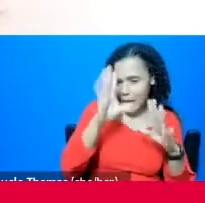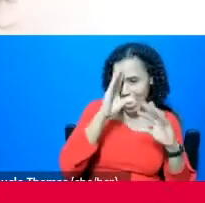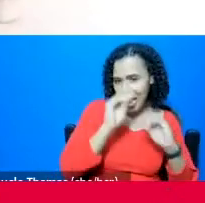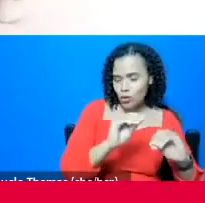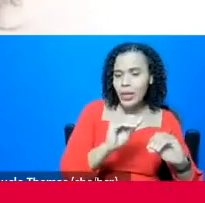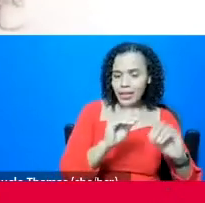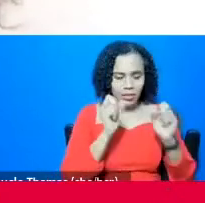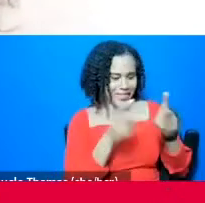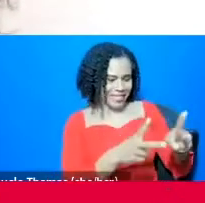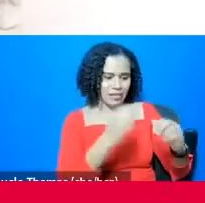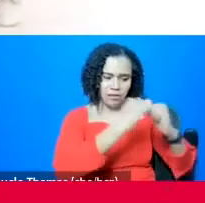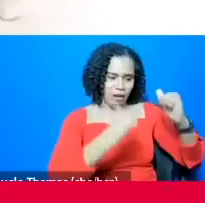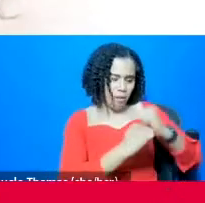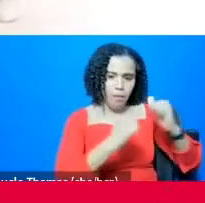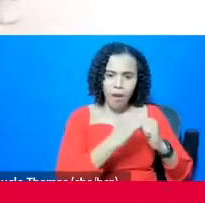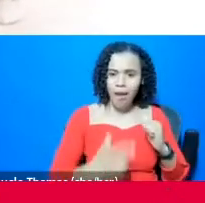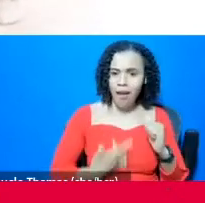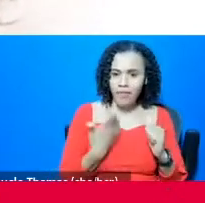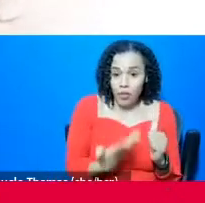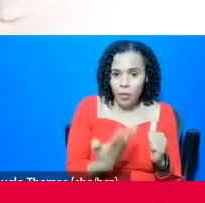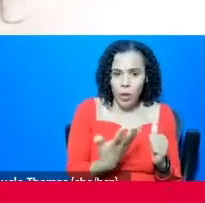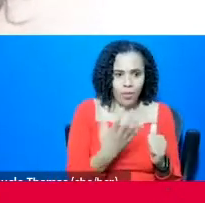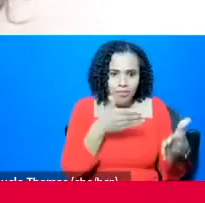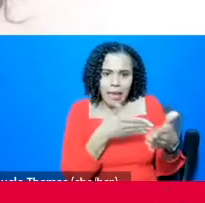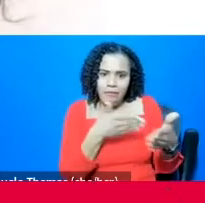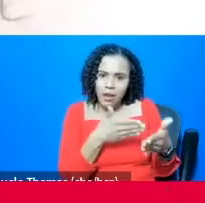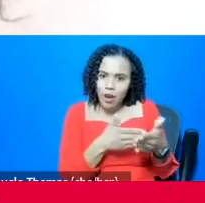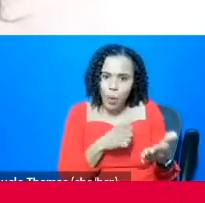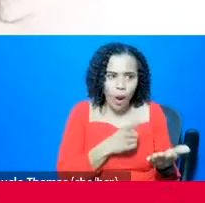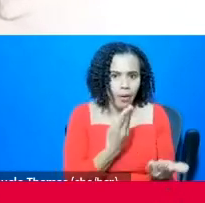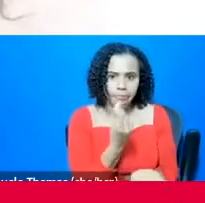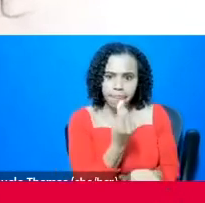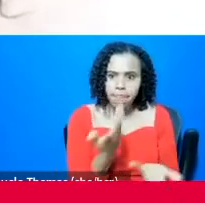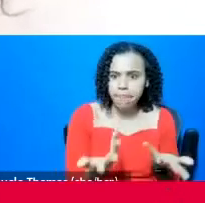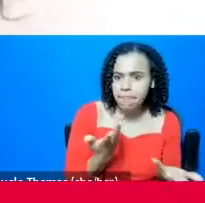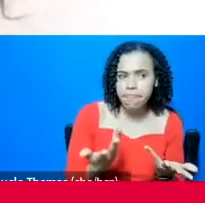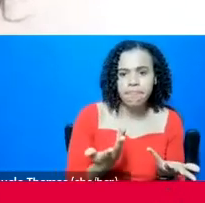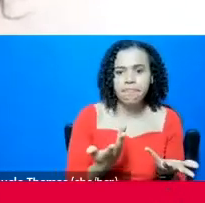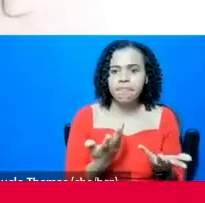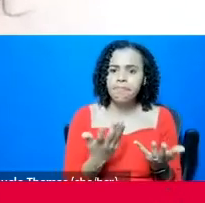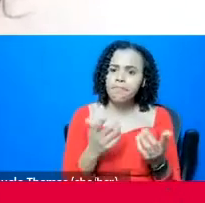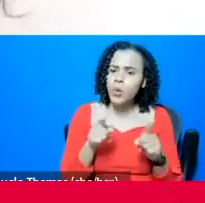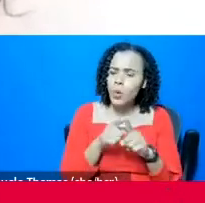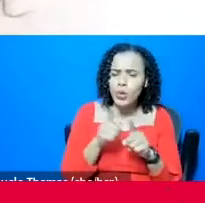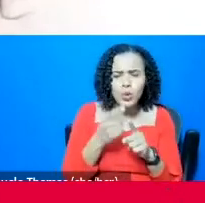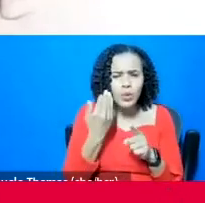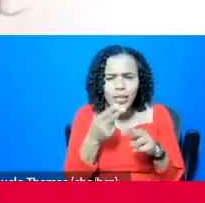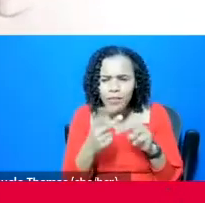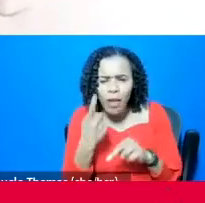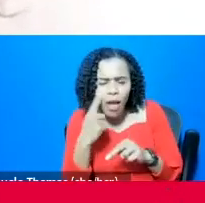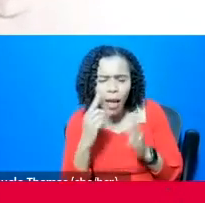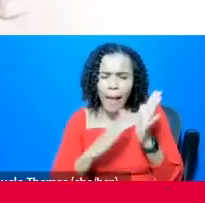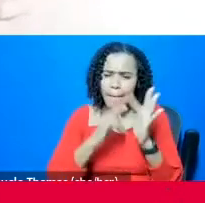there shouldn't be a financial barrier to it. And I think also the idea now that I don't know if you guys see the memes sometimes, but